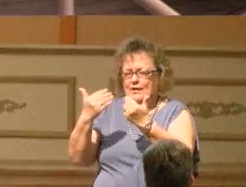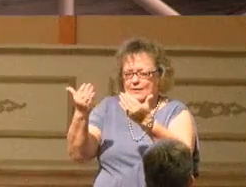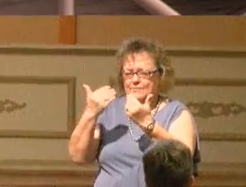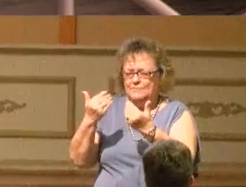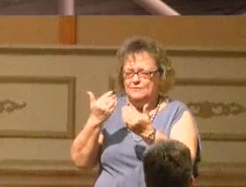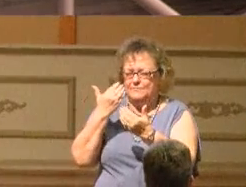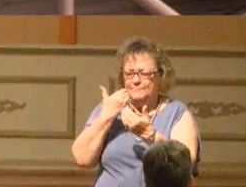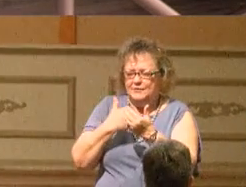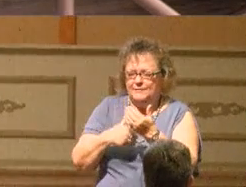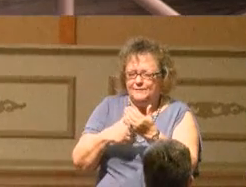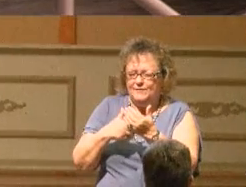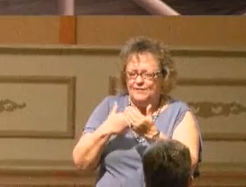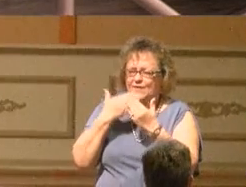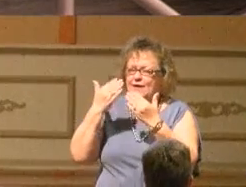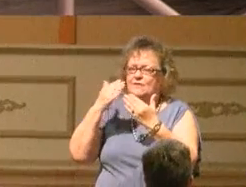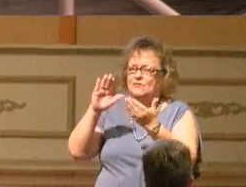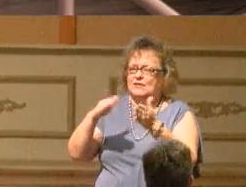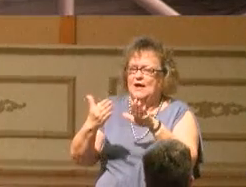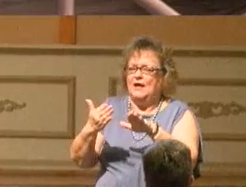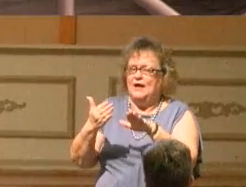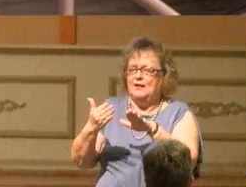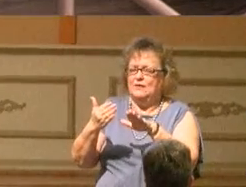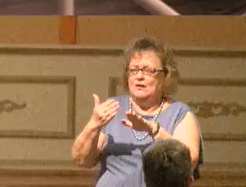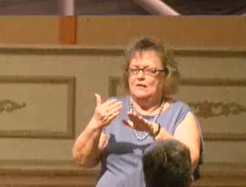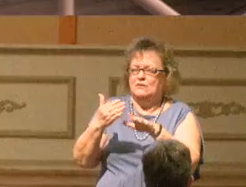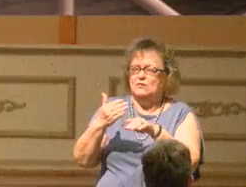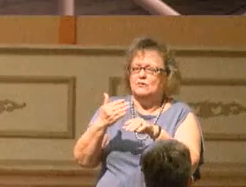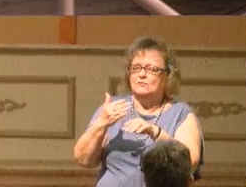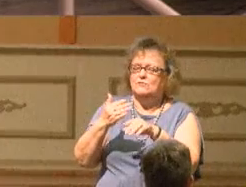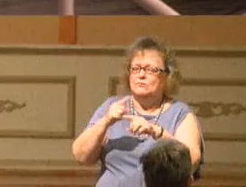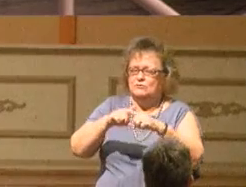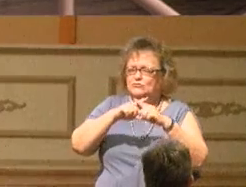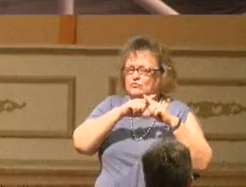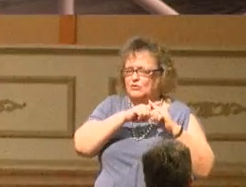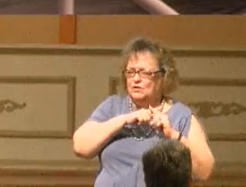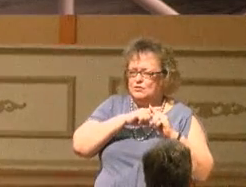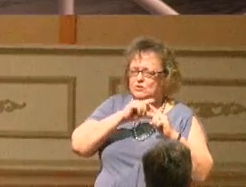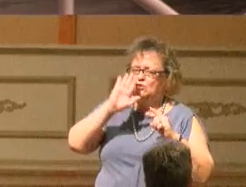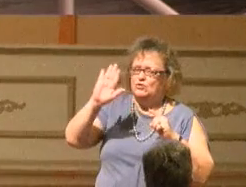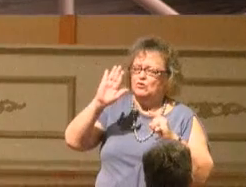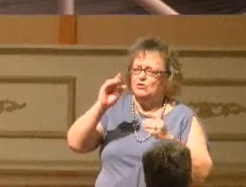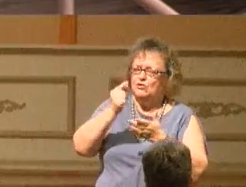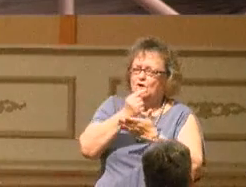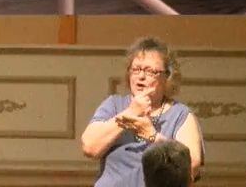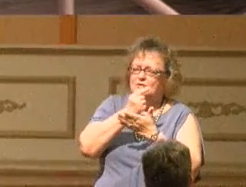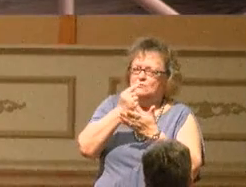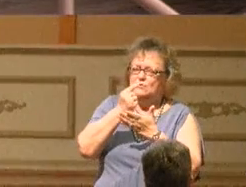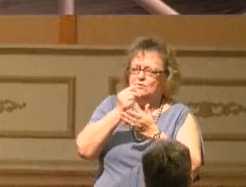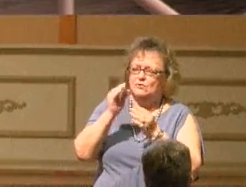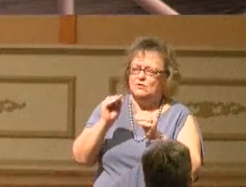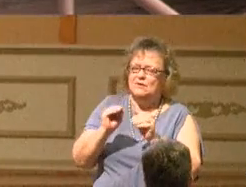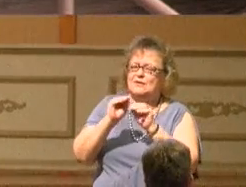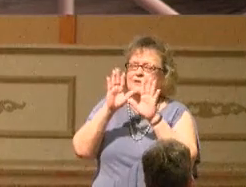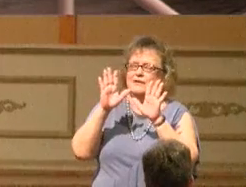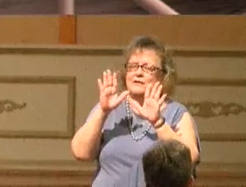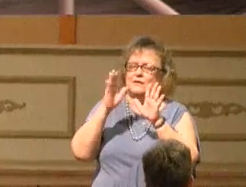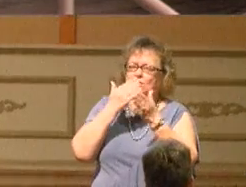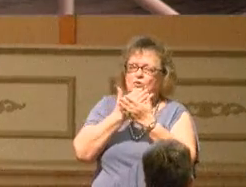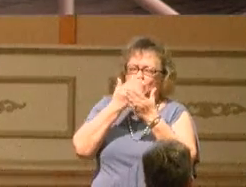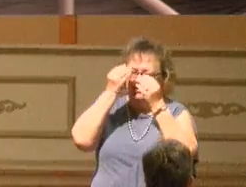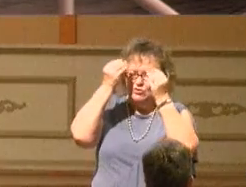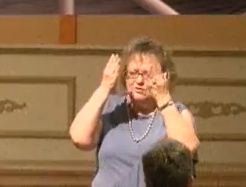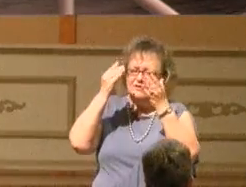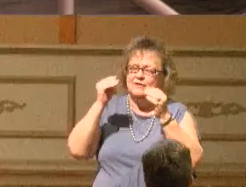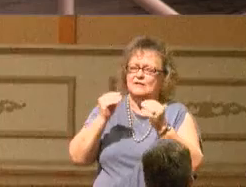the cross. Thank you for making your gospel, your good news, clear. And Lord, may it be crystal